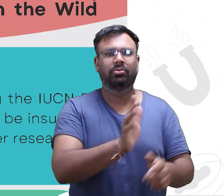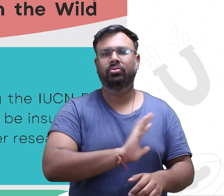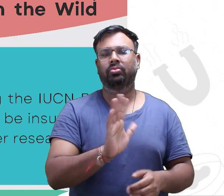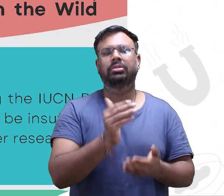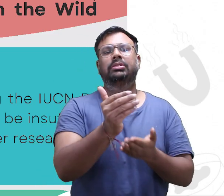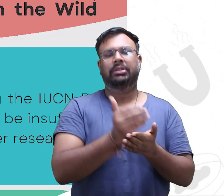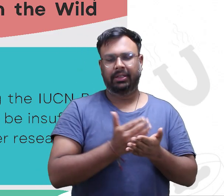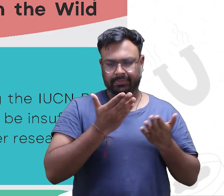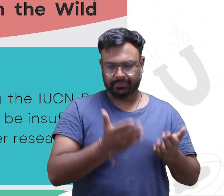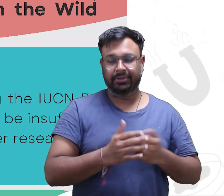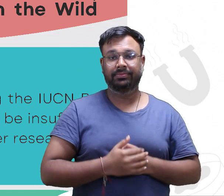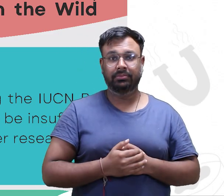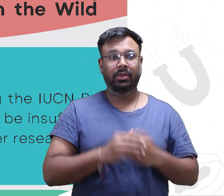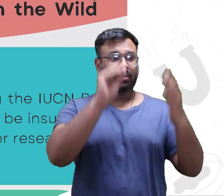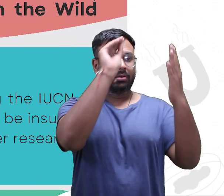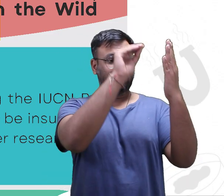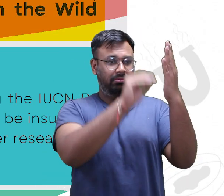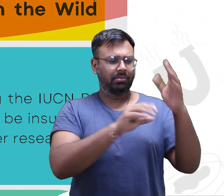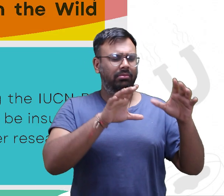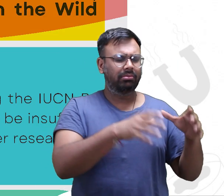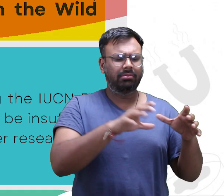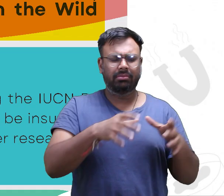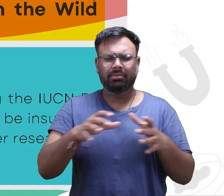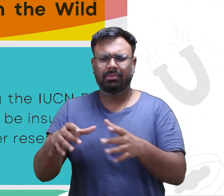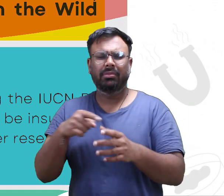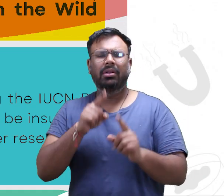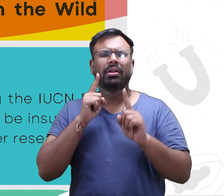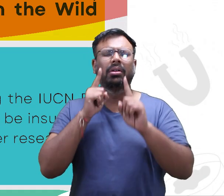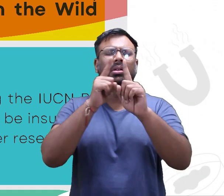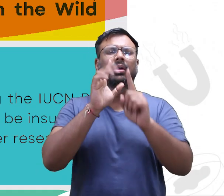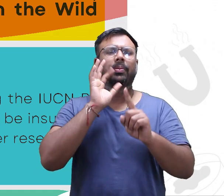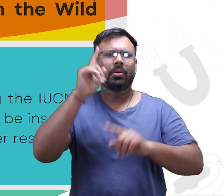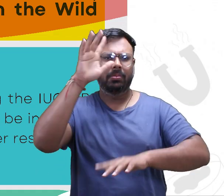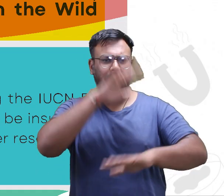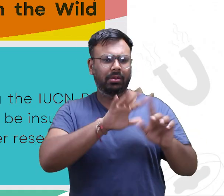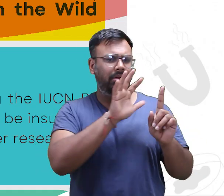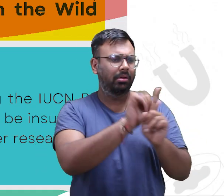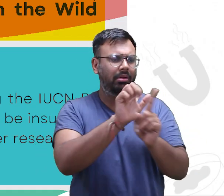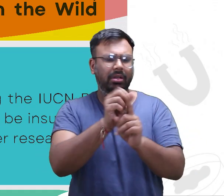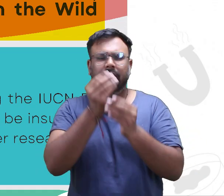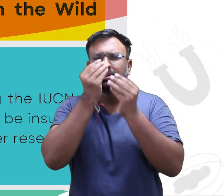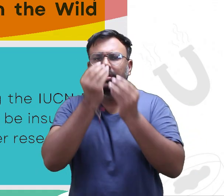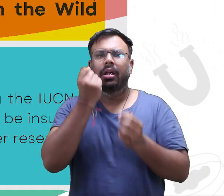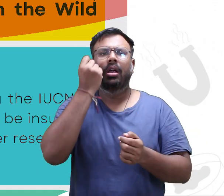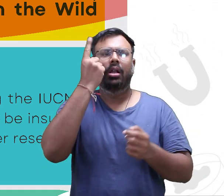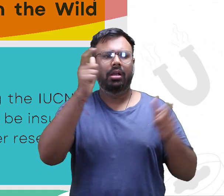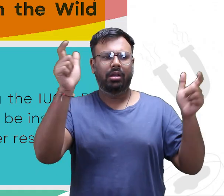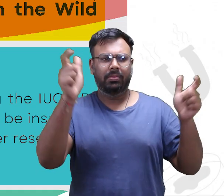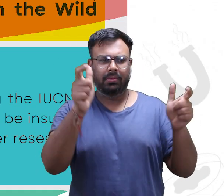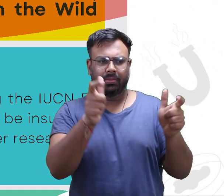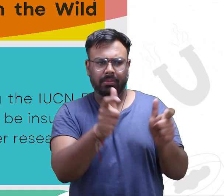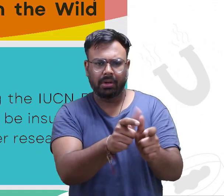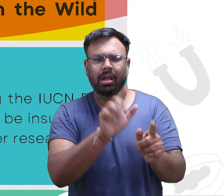The IUCN Red List categories and criteria are intended to